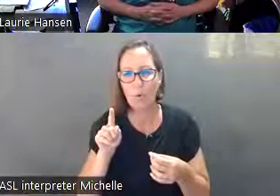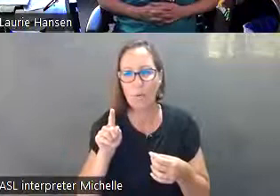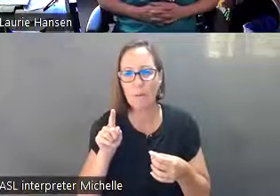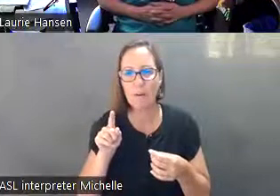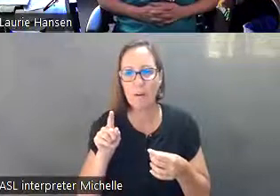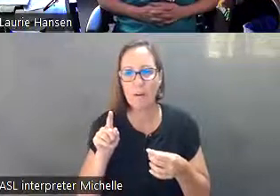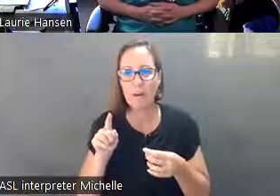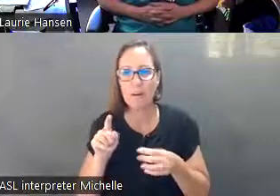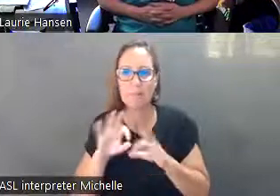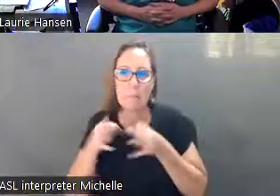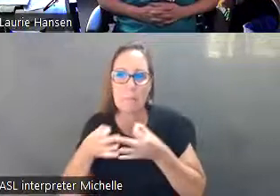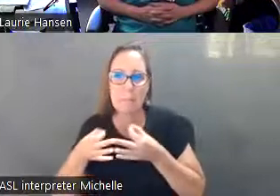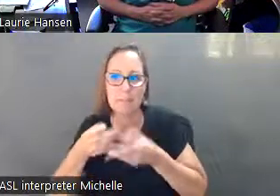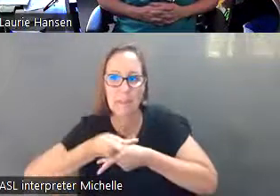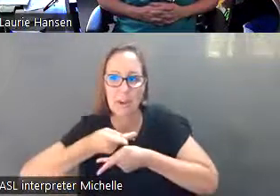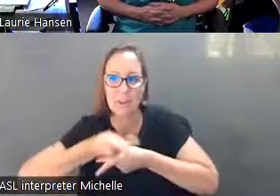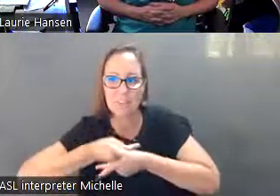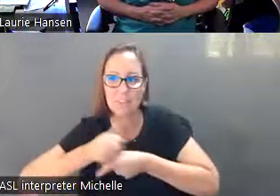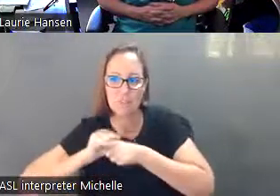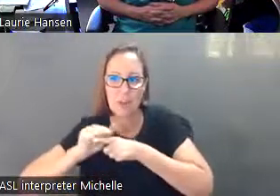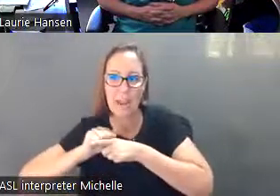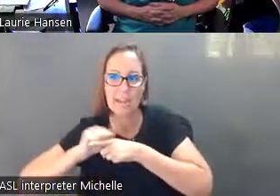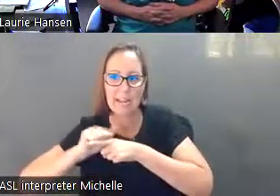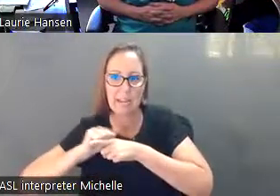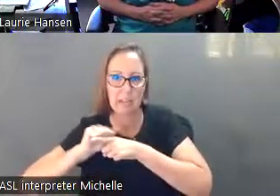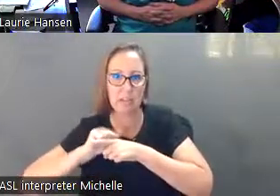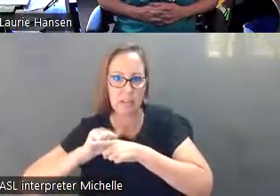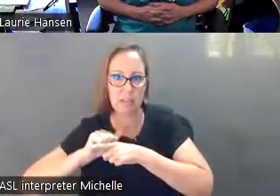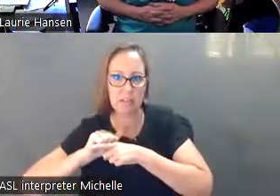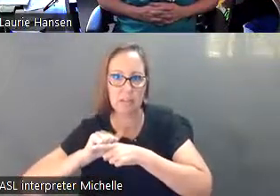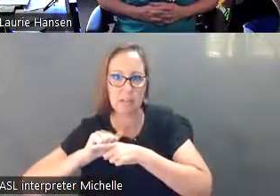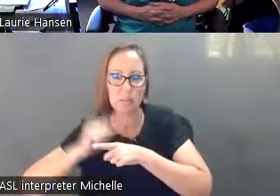caregiving training, perhaps.